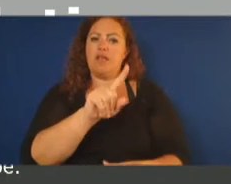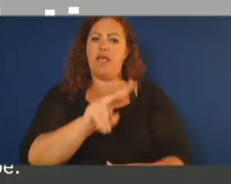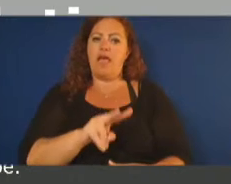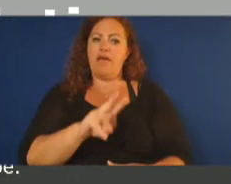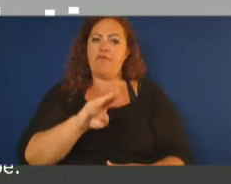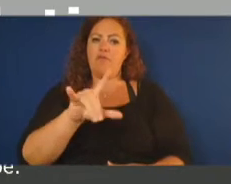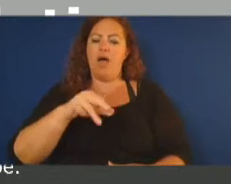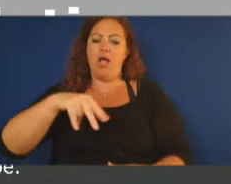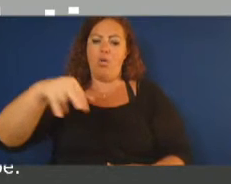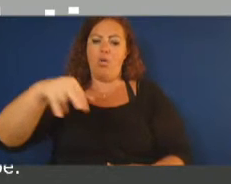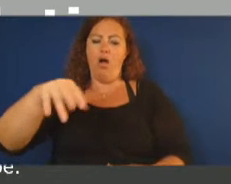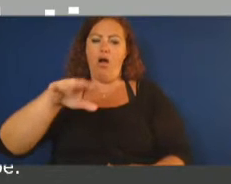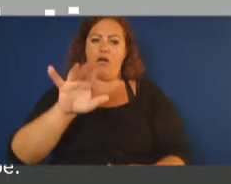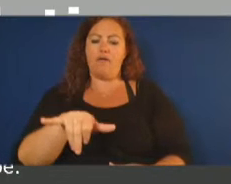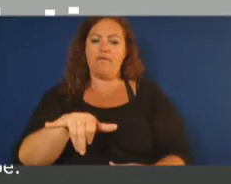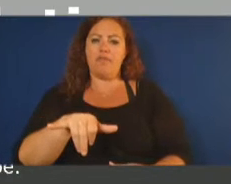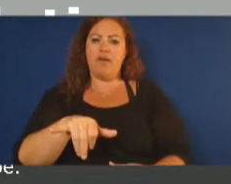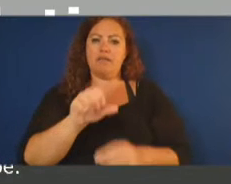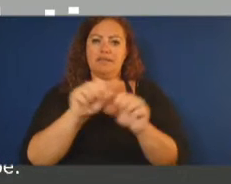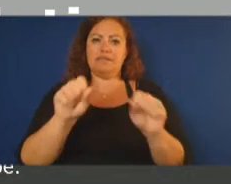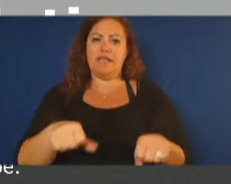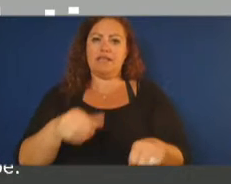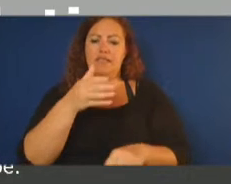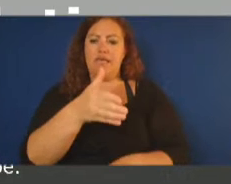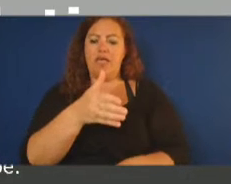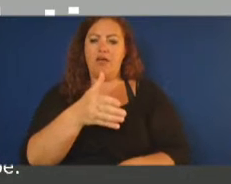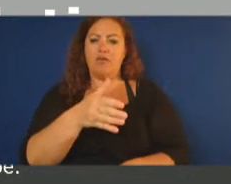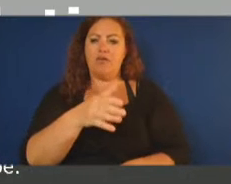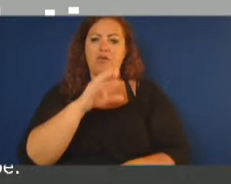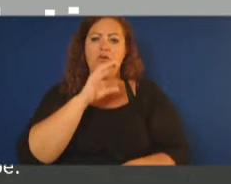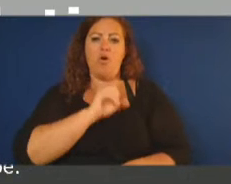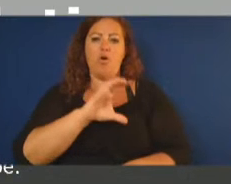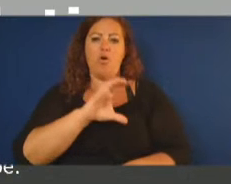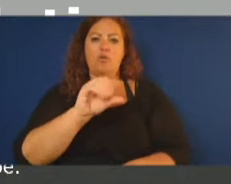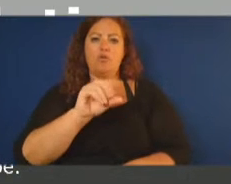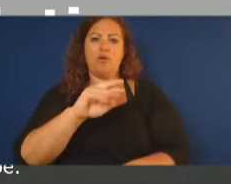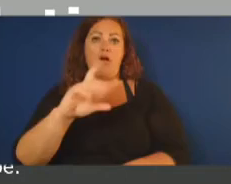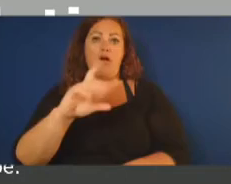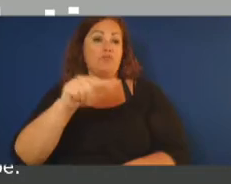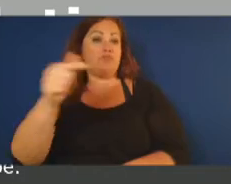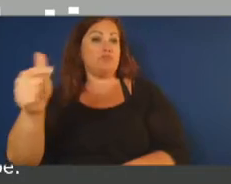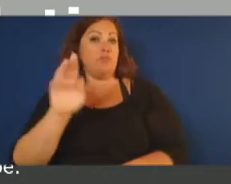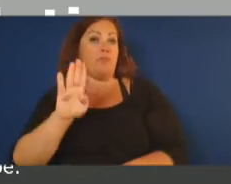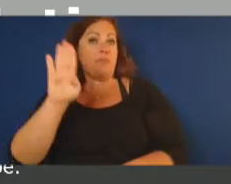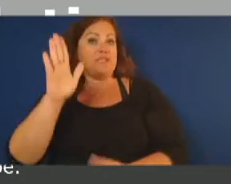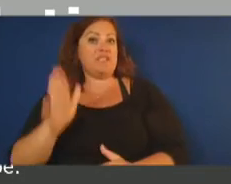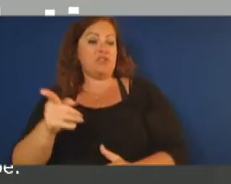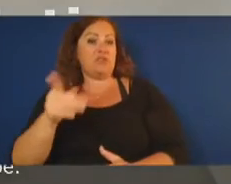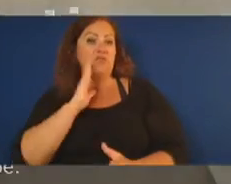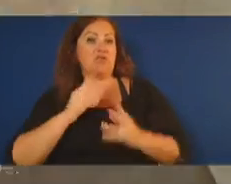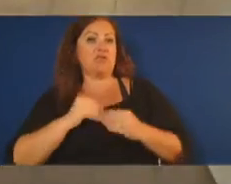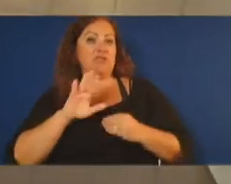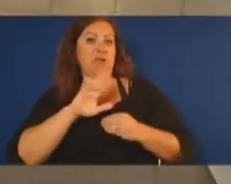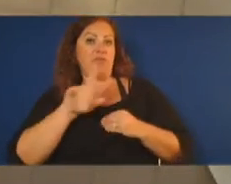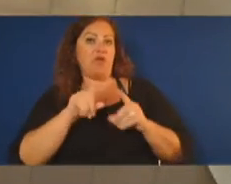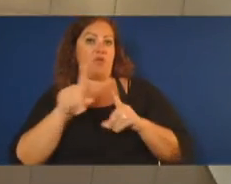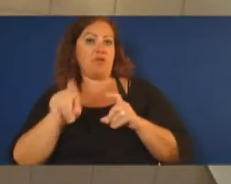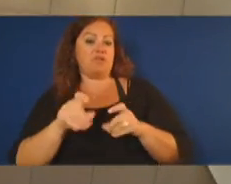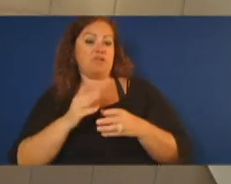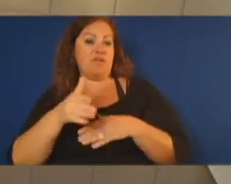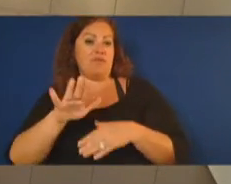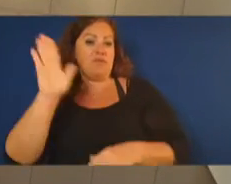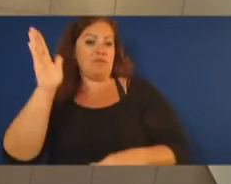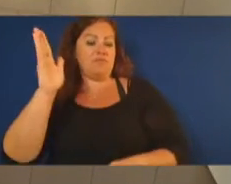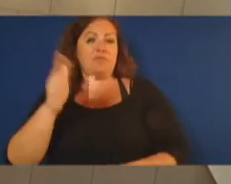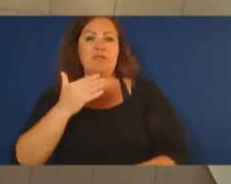uh excuse me of that uh that station there at Old Concord so with that we'll turn it over to the petitioner we'll take any questions you may have following their presentation thank you thank